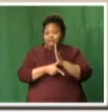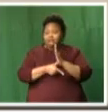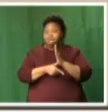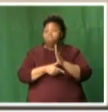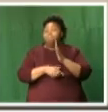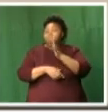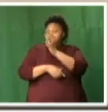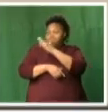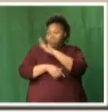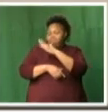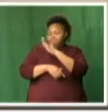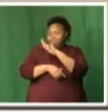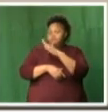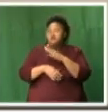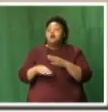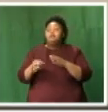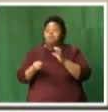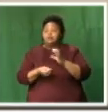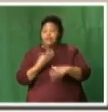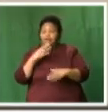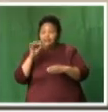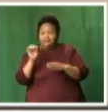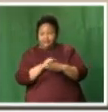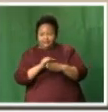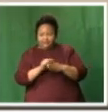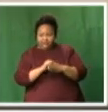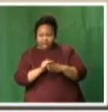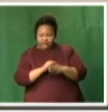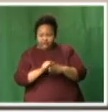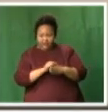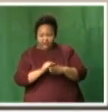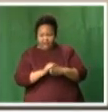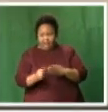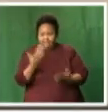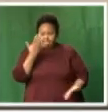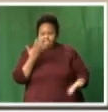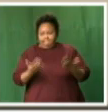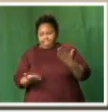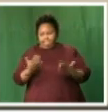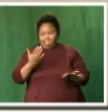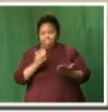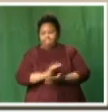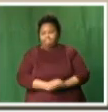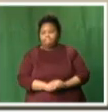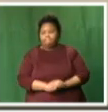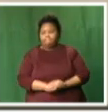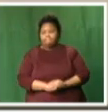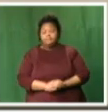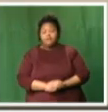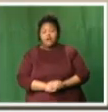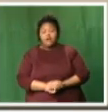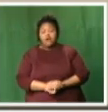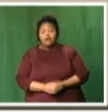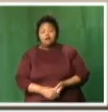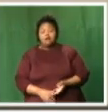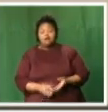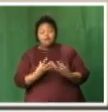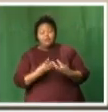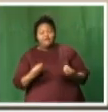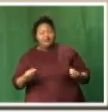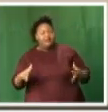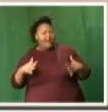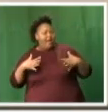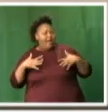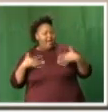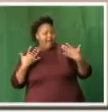kuyula emamasela but nje angisho ukuthi spirit high baba bajabulile and almost all